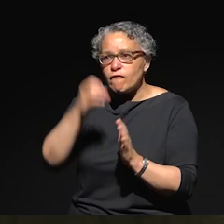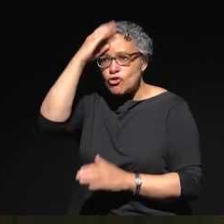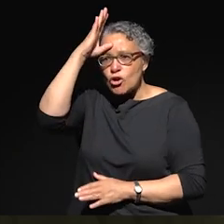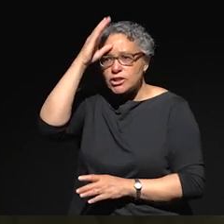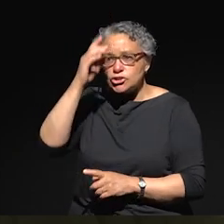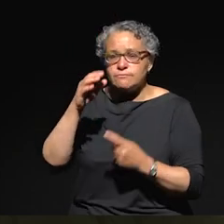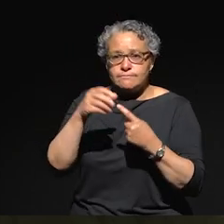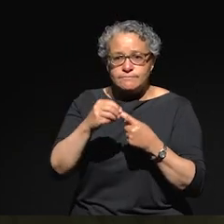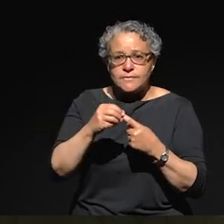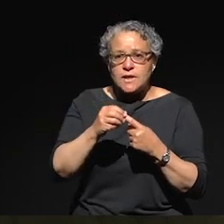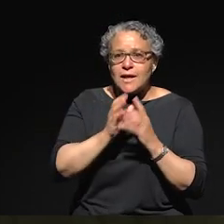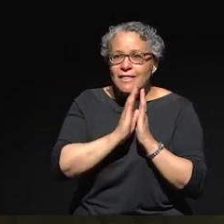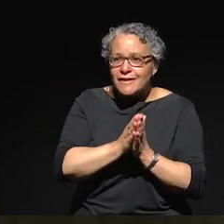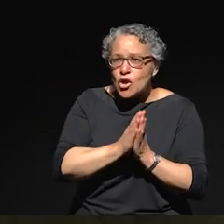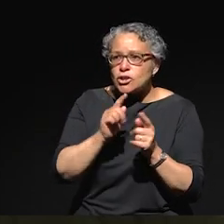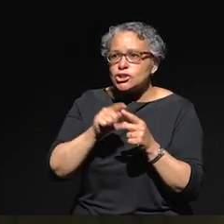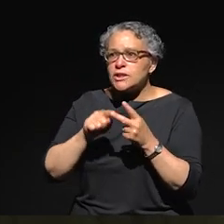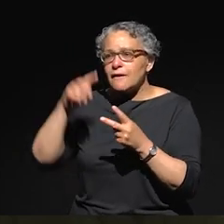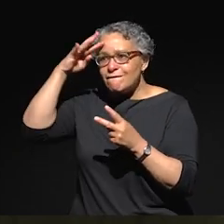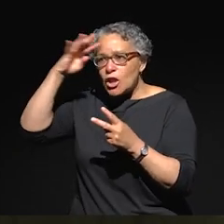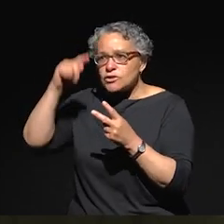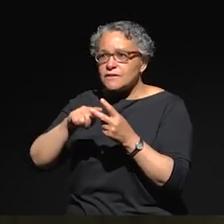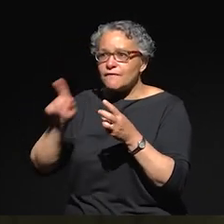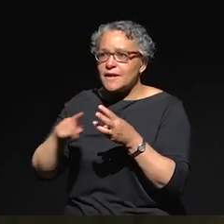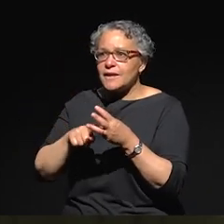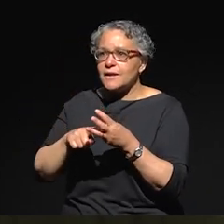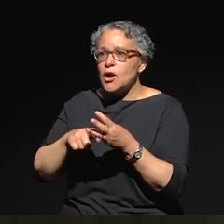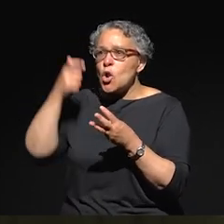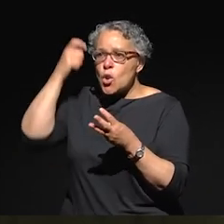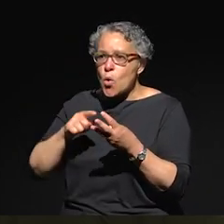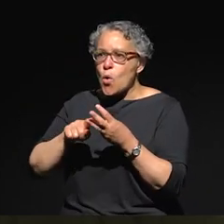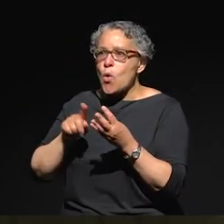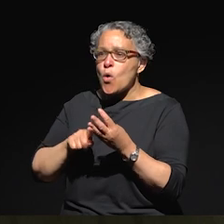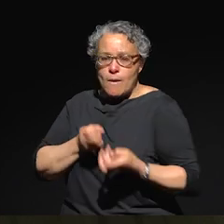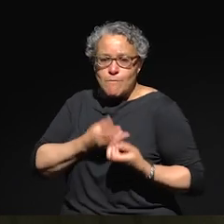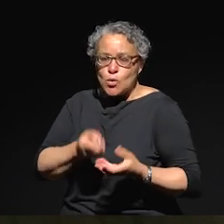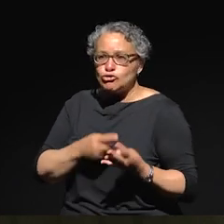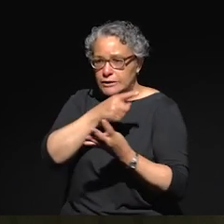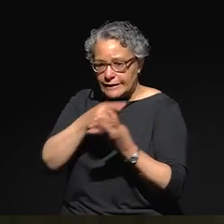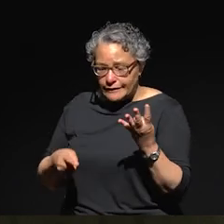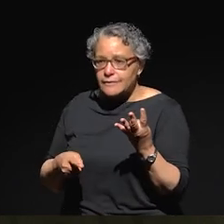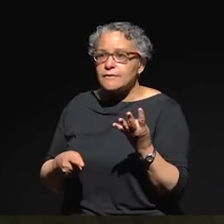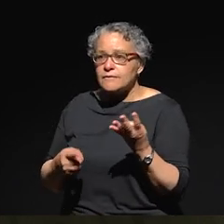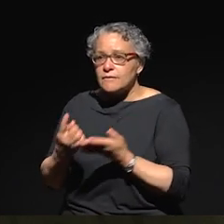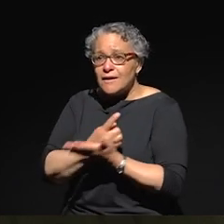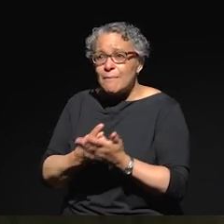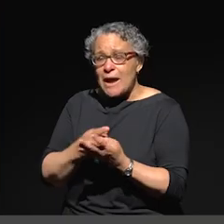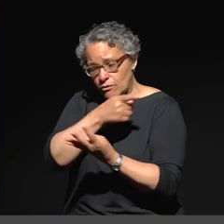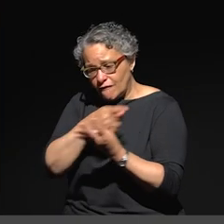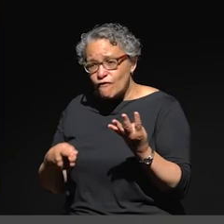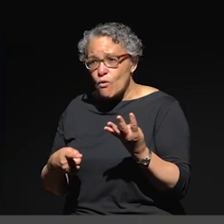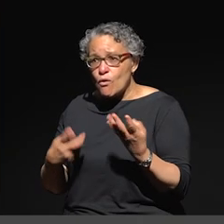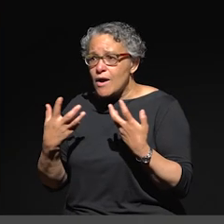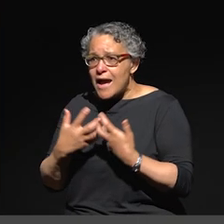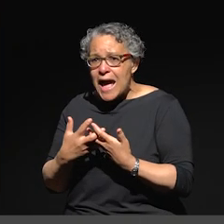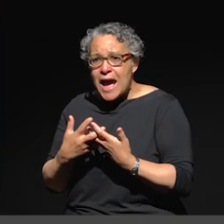theology, and then there's philosophy, as we have here, and then there's law and poetry. And it's about how